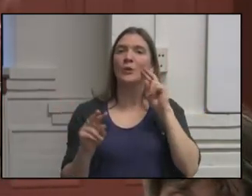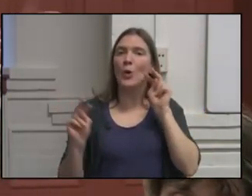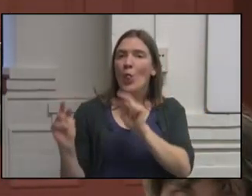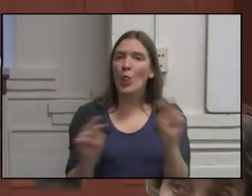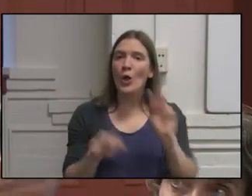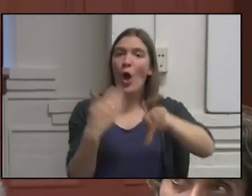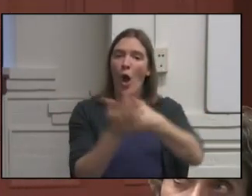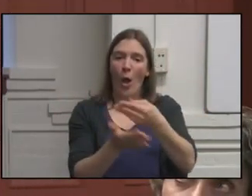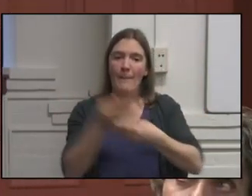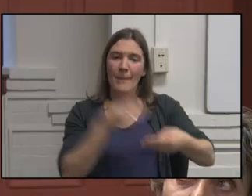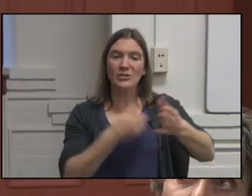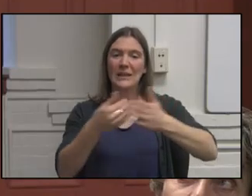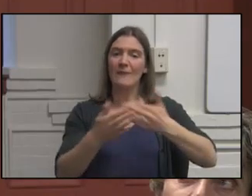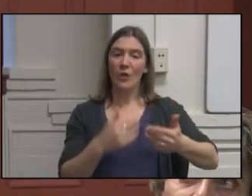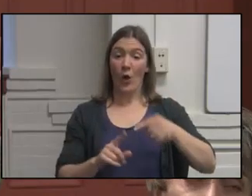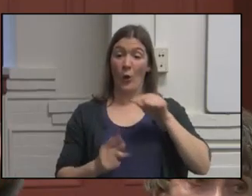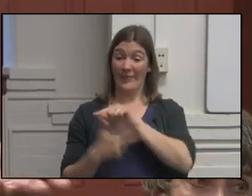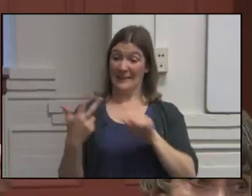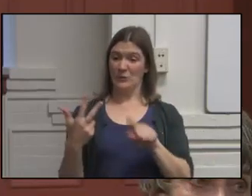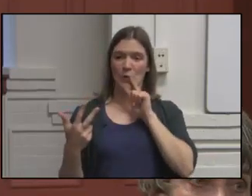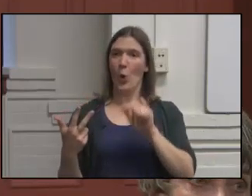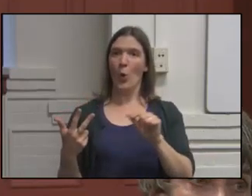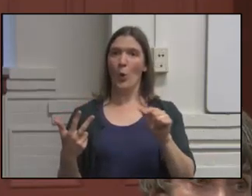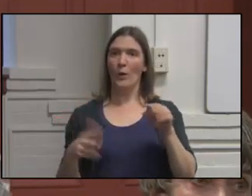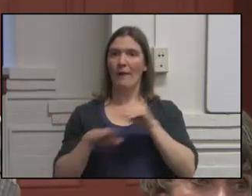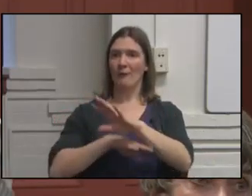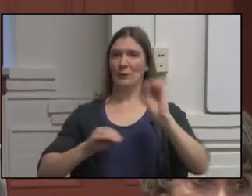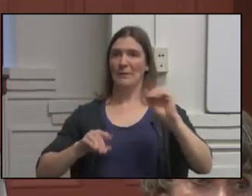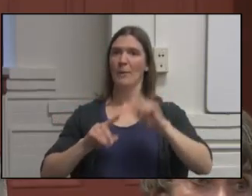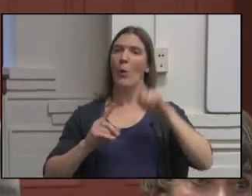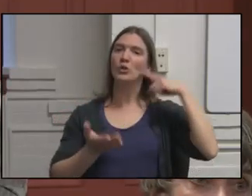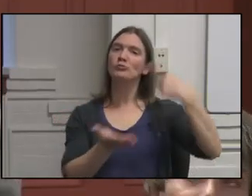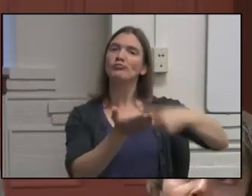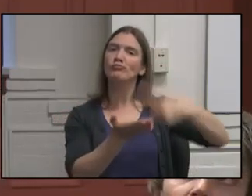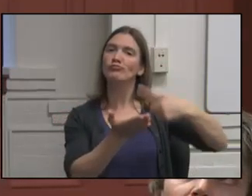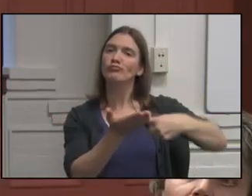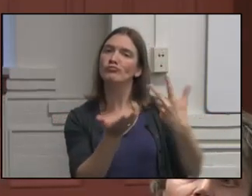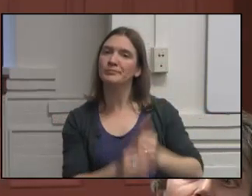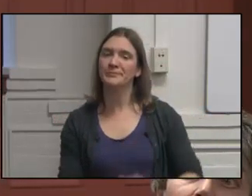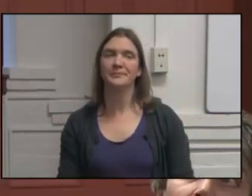a little bit late to the game, but I thought I would stand up and say a few things tonight.